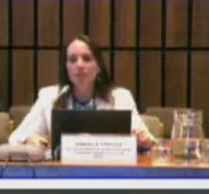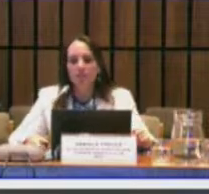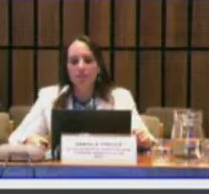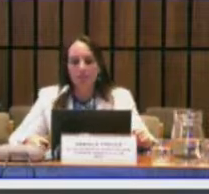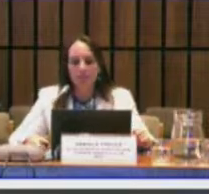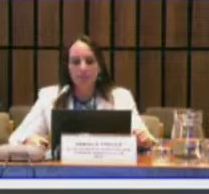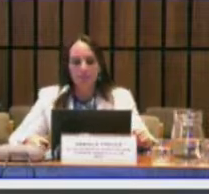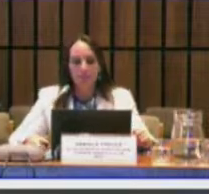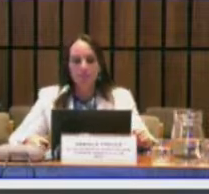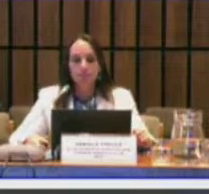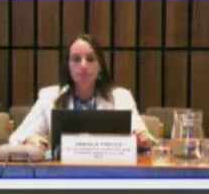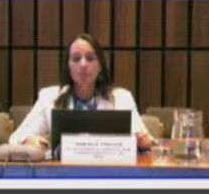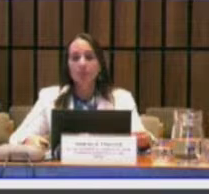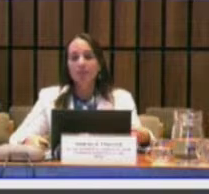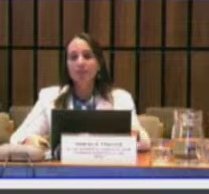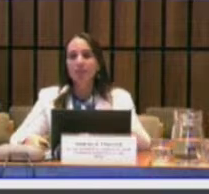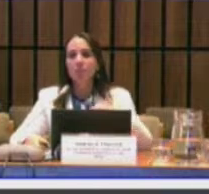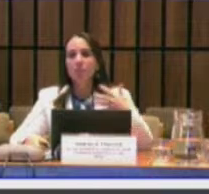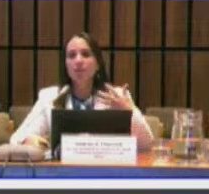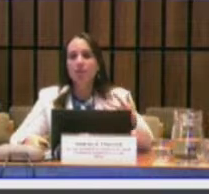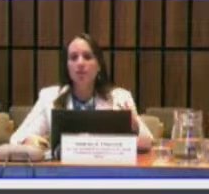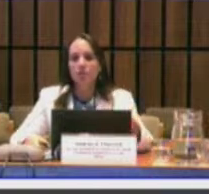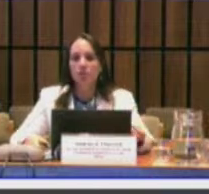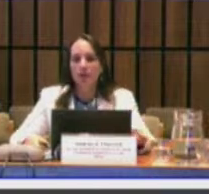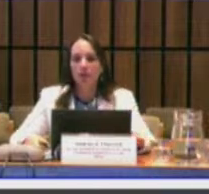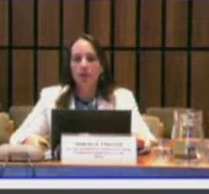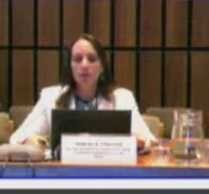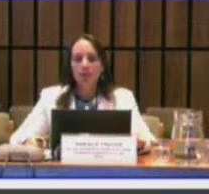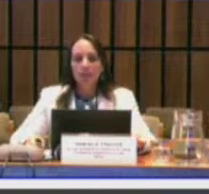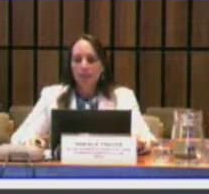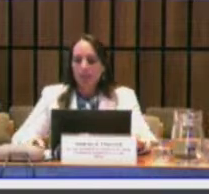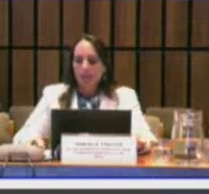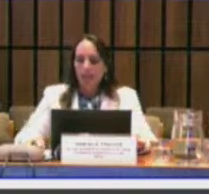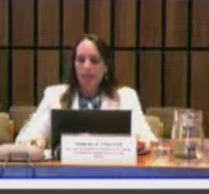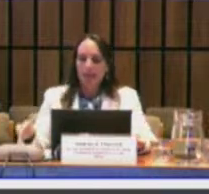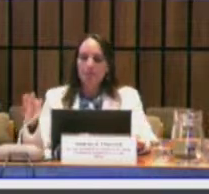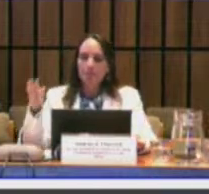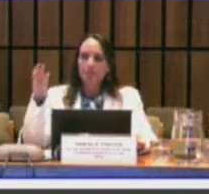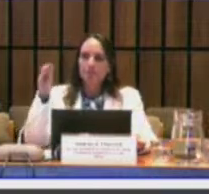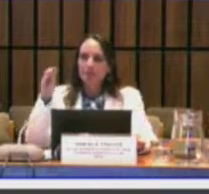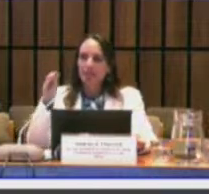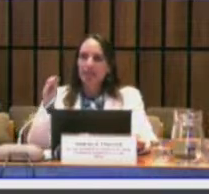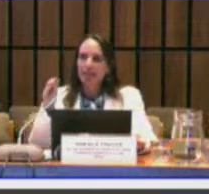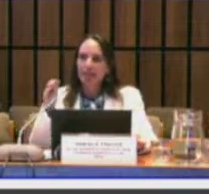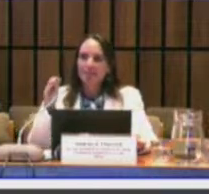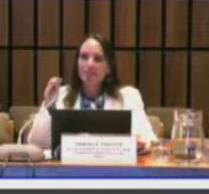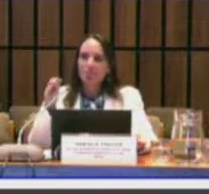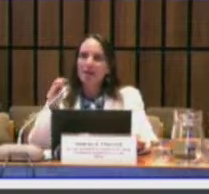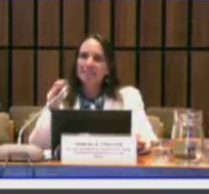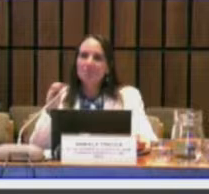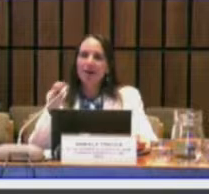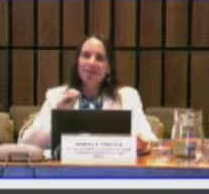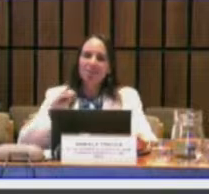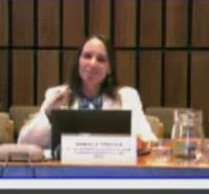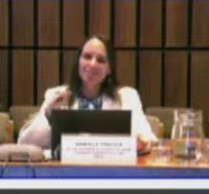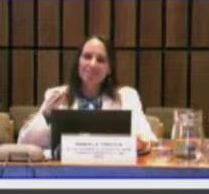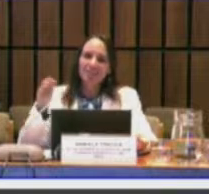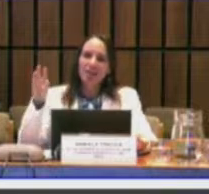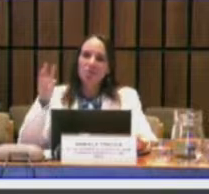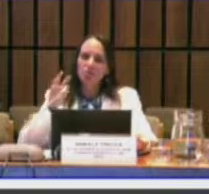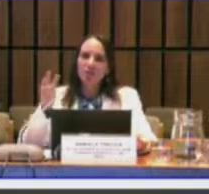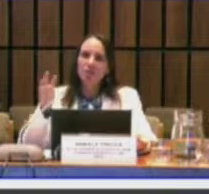and the students that had not been in the school system